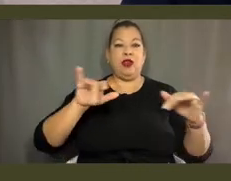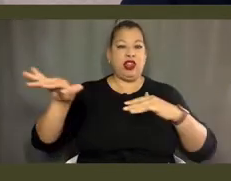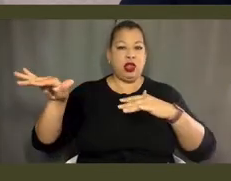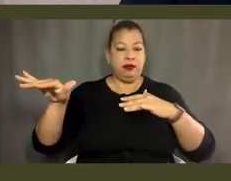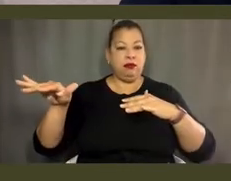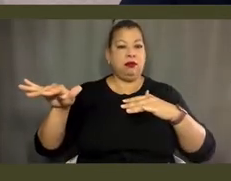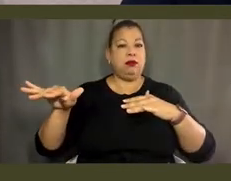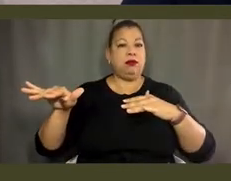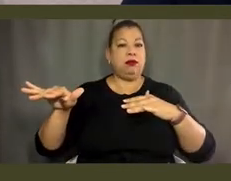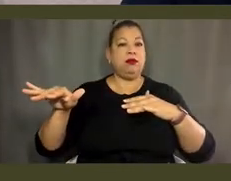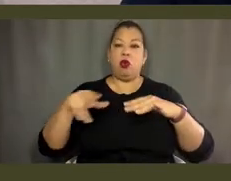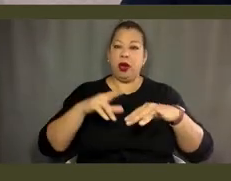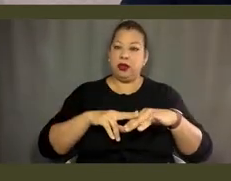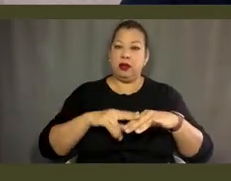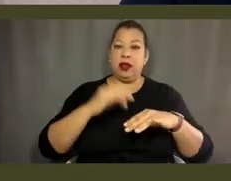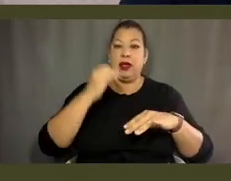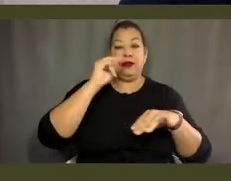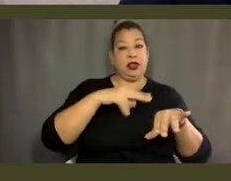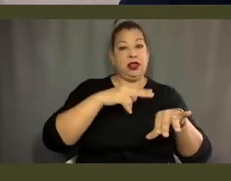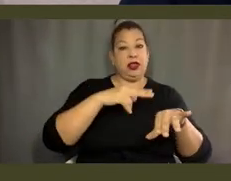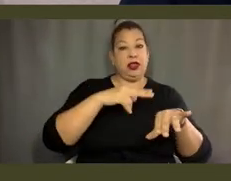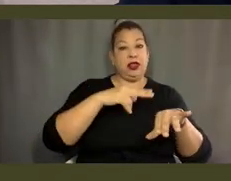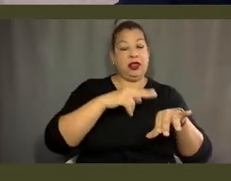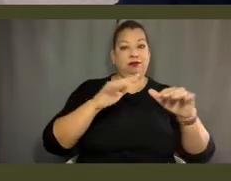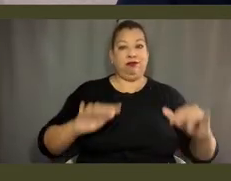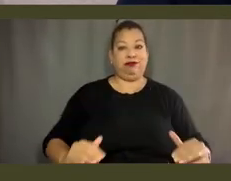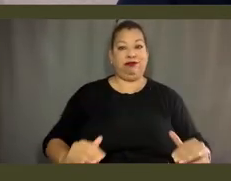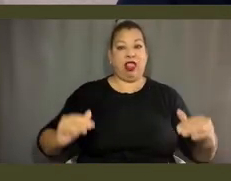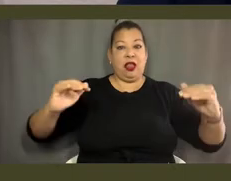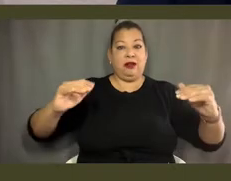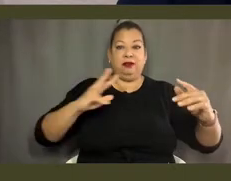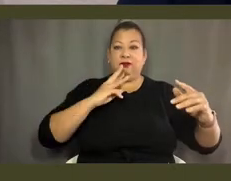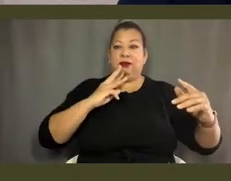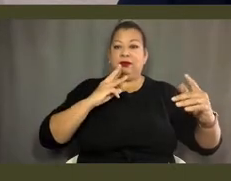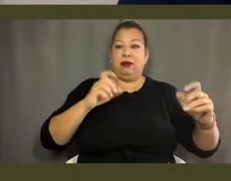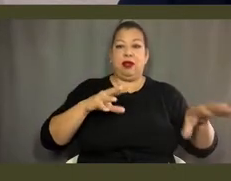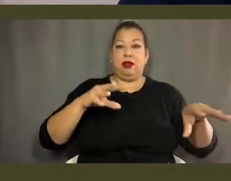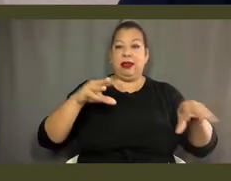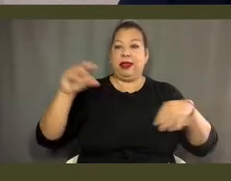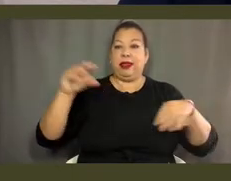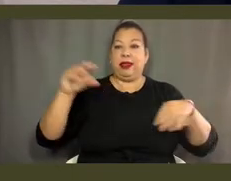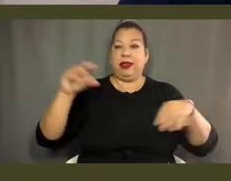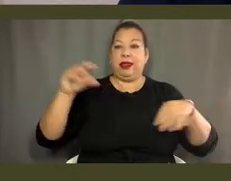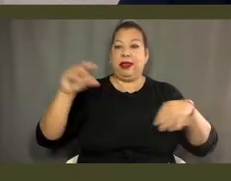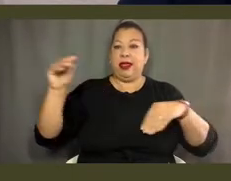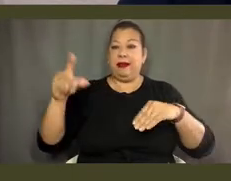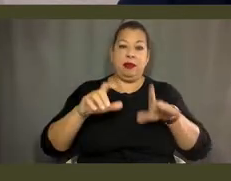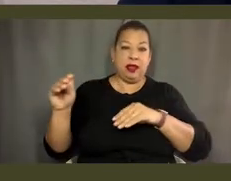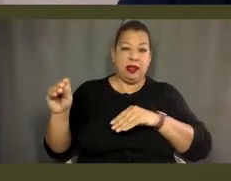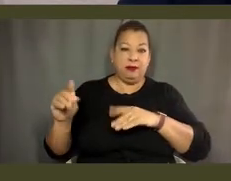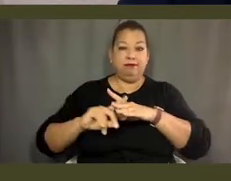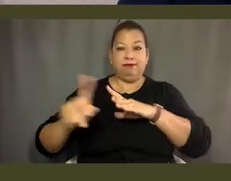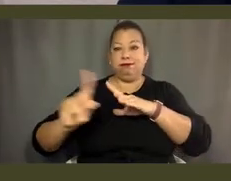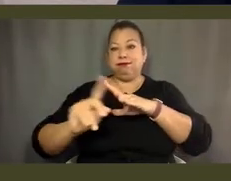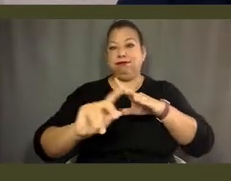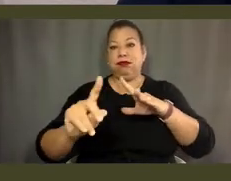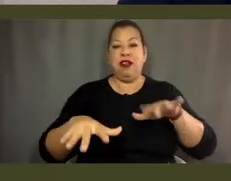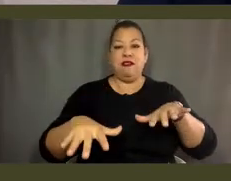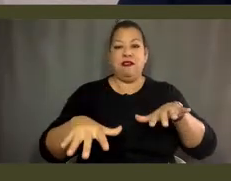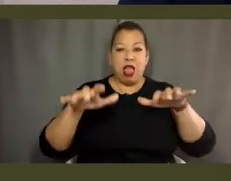if nations are underwater, they have to go and live somewhere else, their populations. Floods, it's also becoming bigger in there